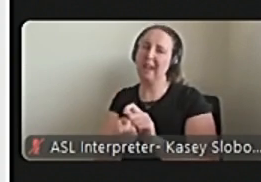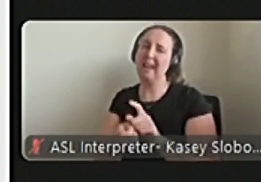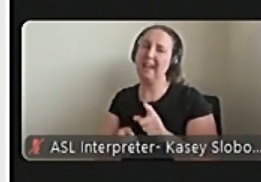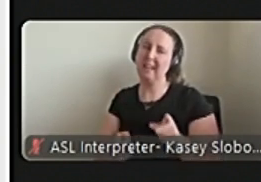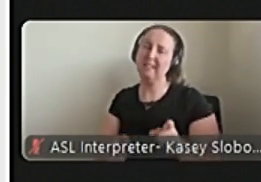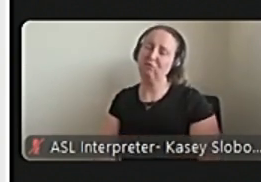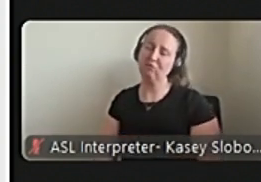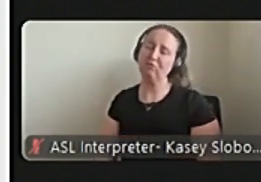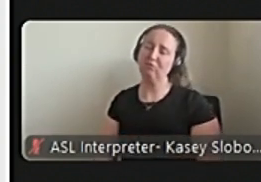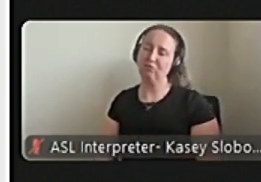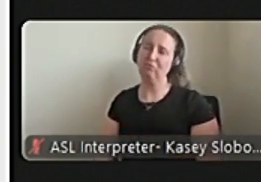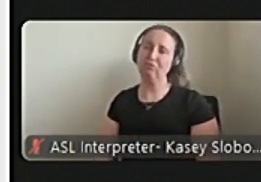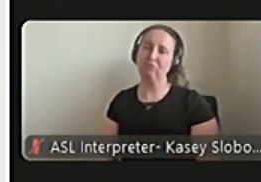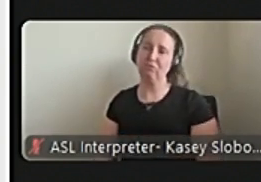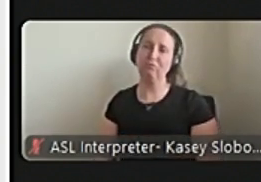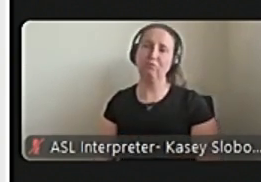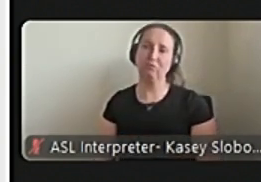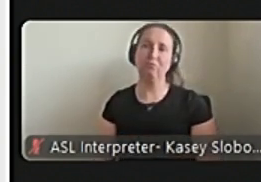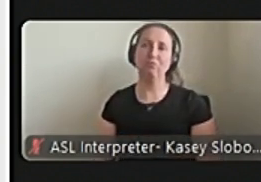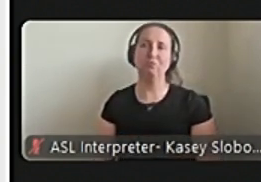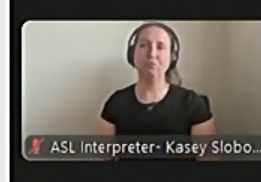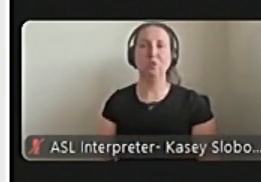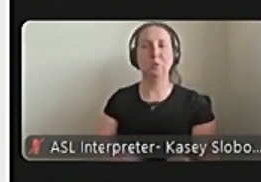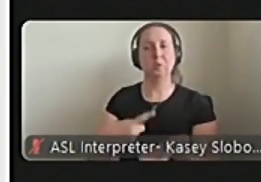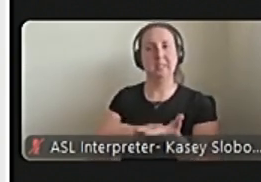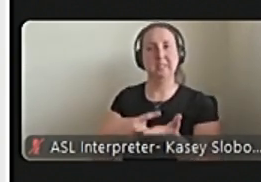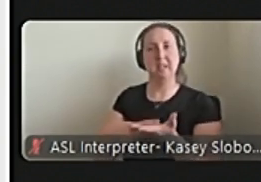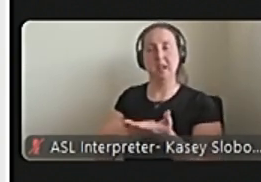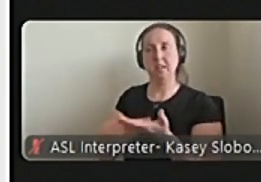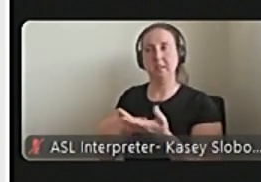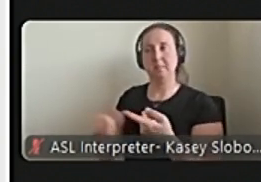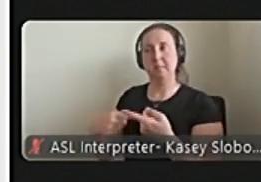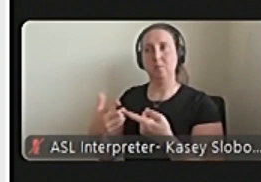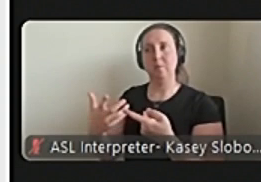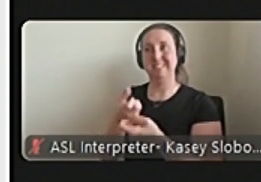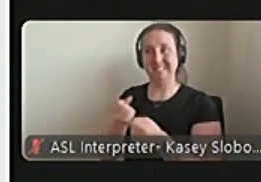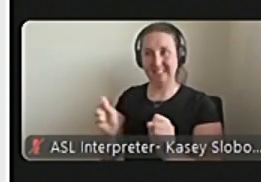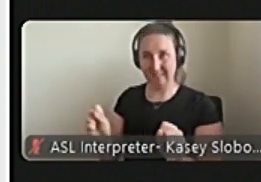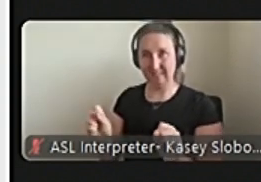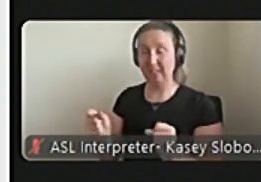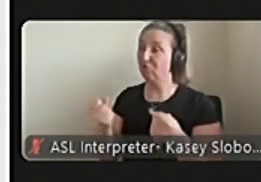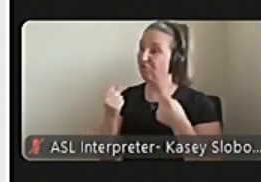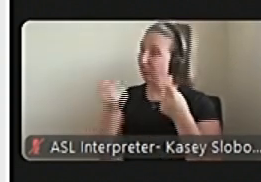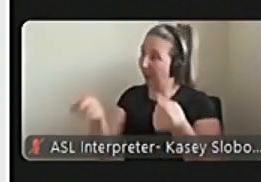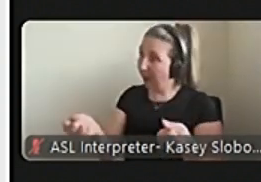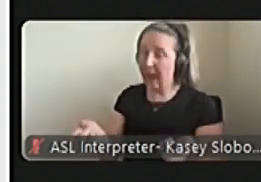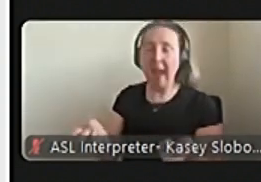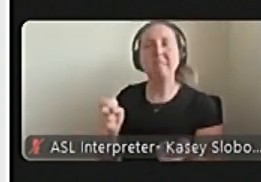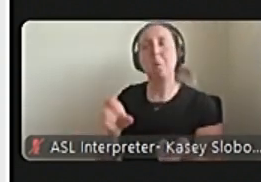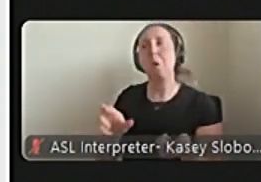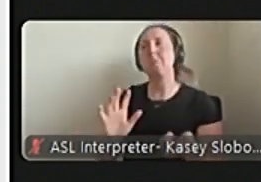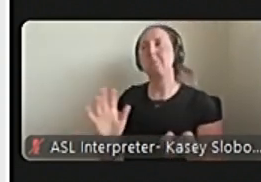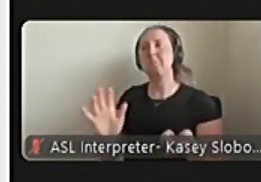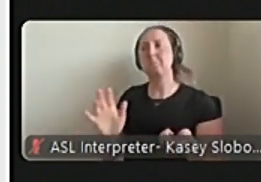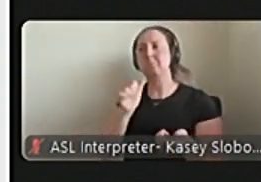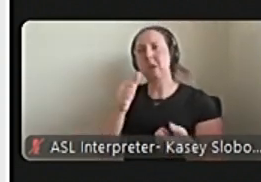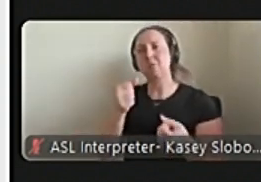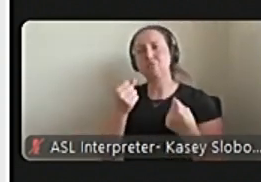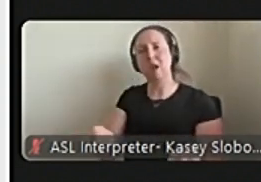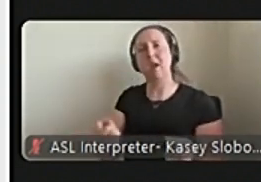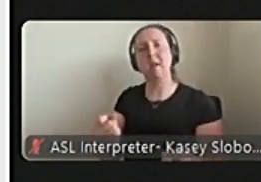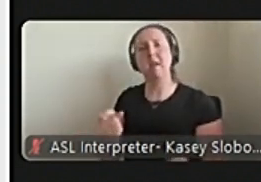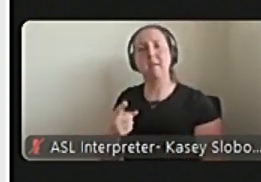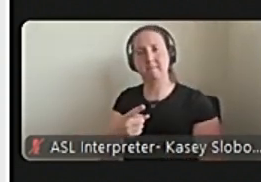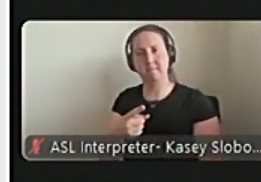to safety. Do we drive or not to drive? Moderate dementia folks are still driving. They may not